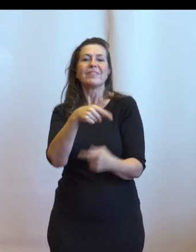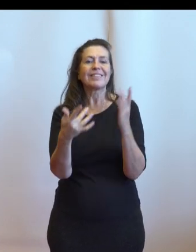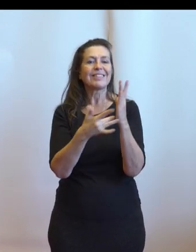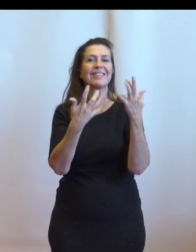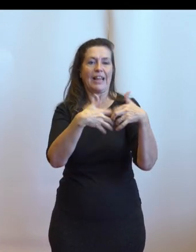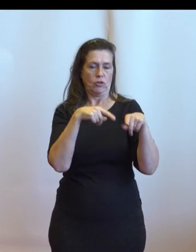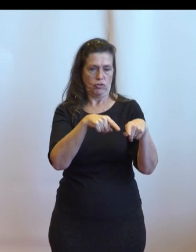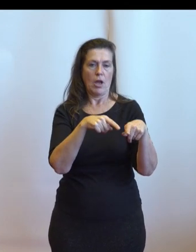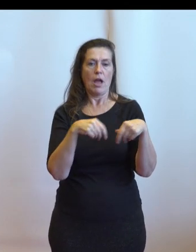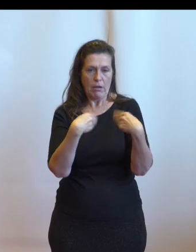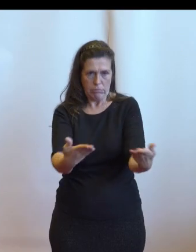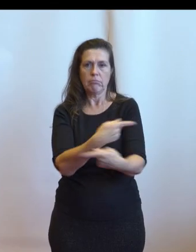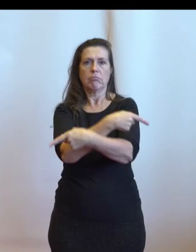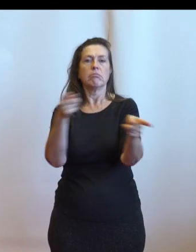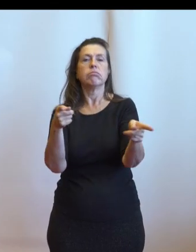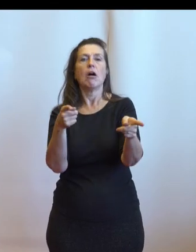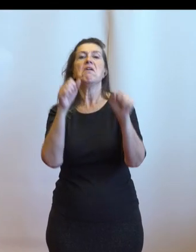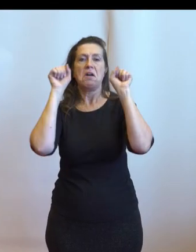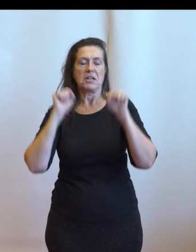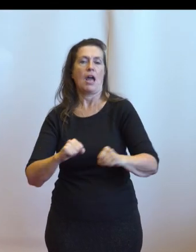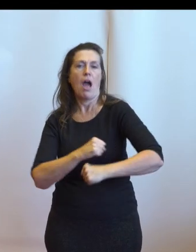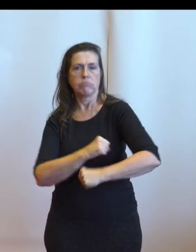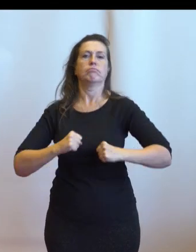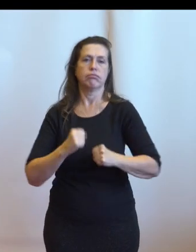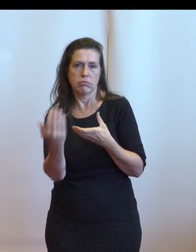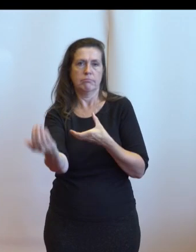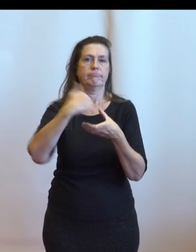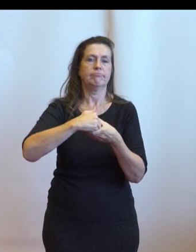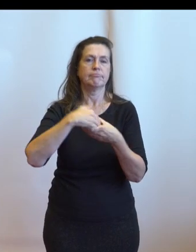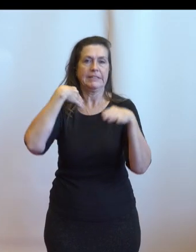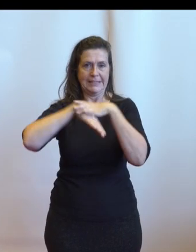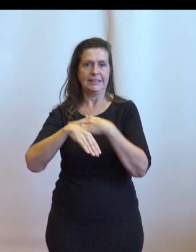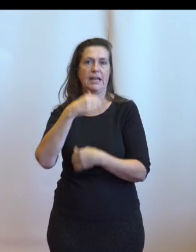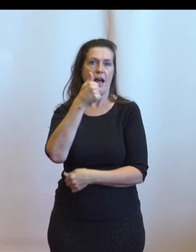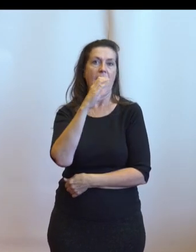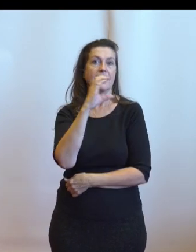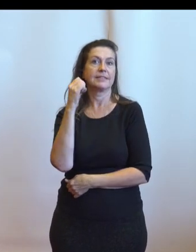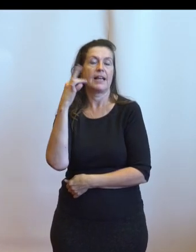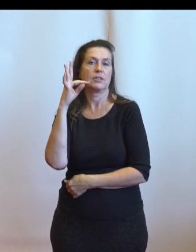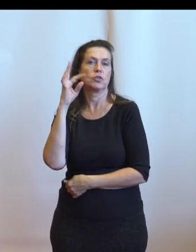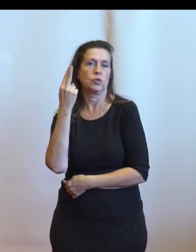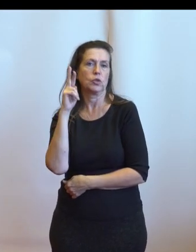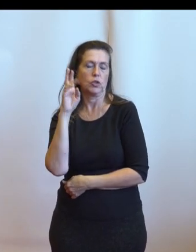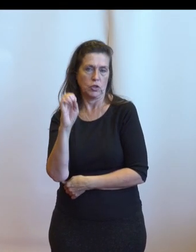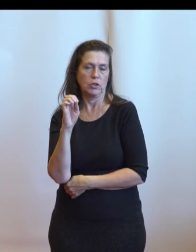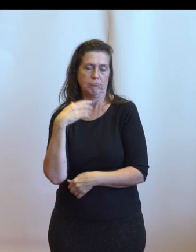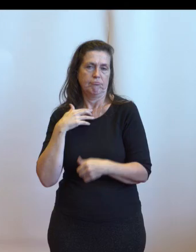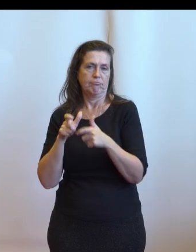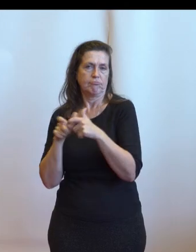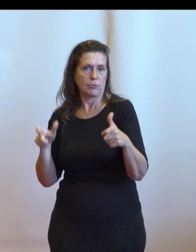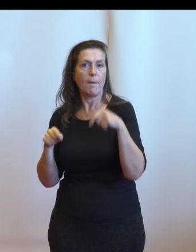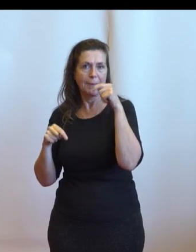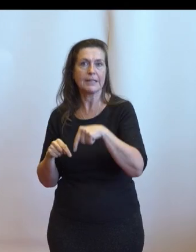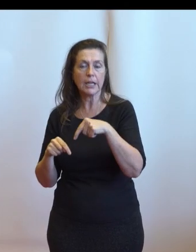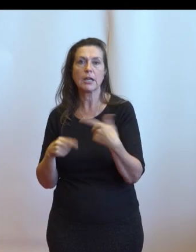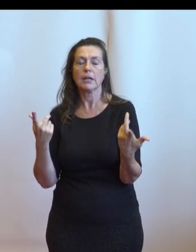our people with disabilities at Accenture. And we have been very lucky to have a lot of passionate people at Accenture working in